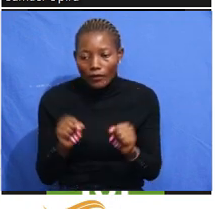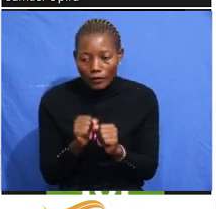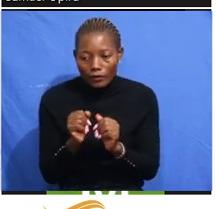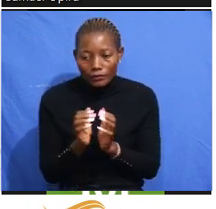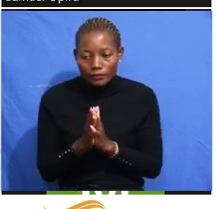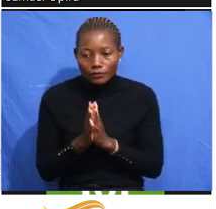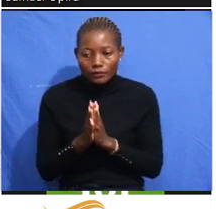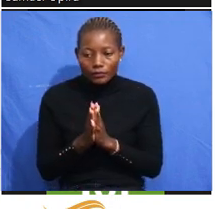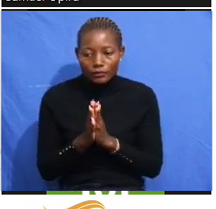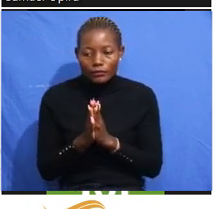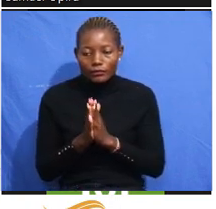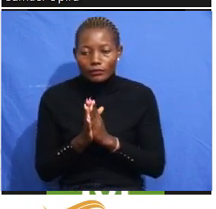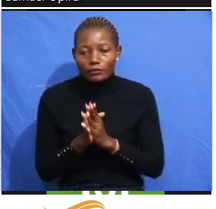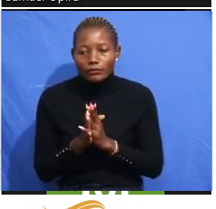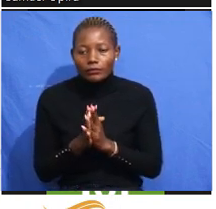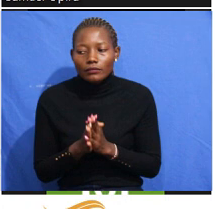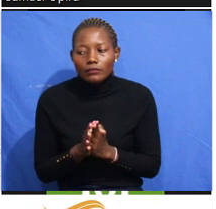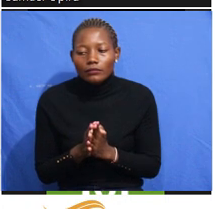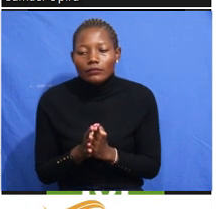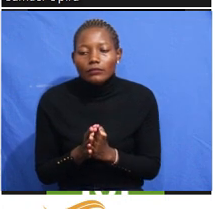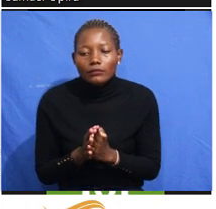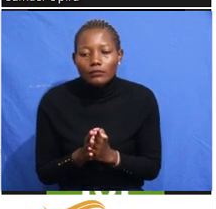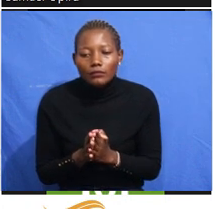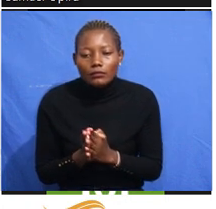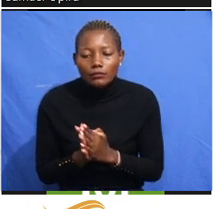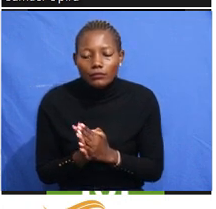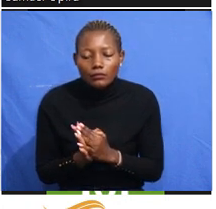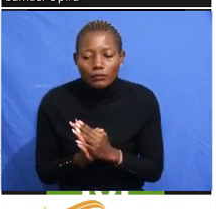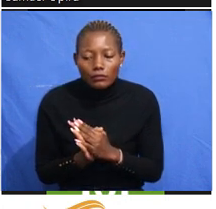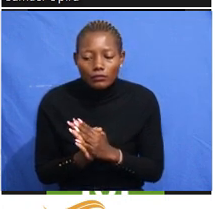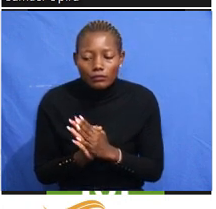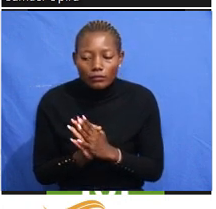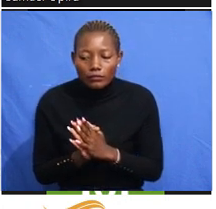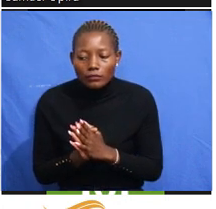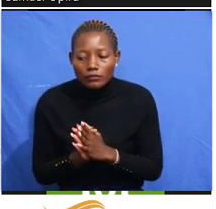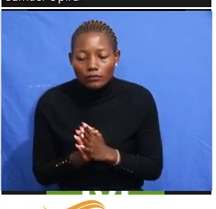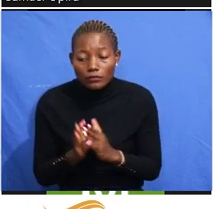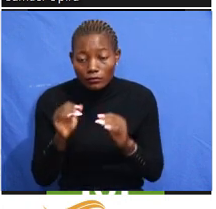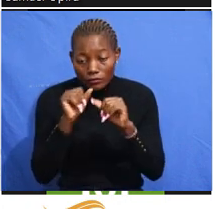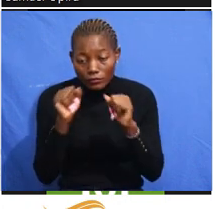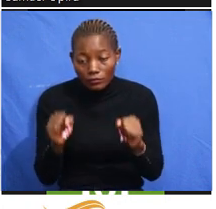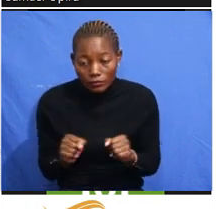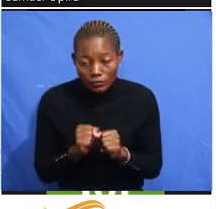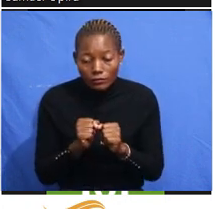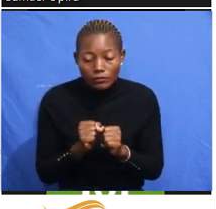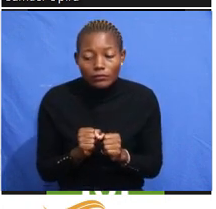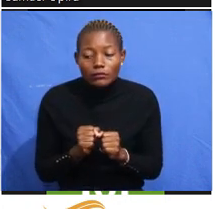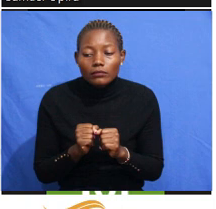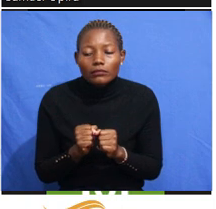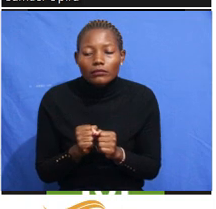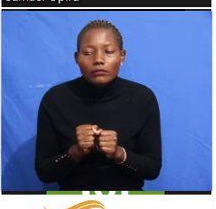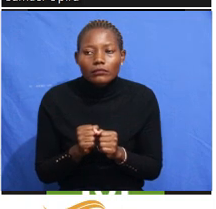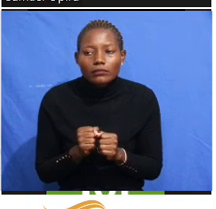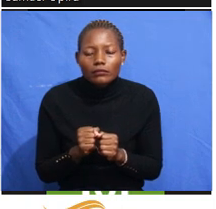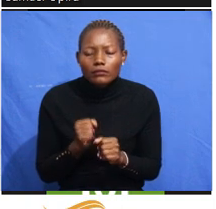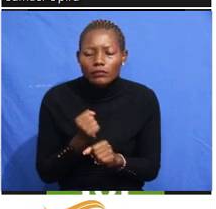anaerobic glycolytic system, aerobic system. The systems are just,